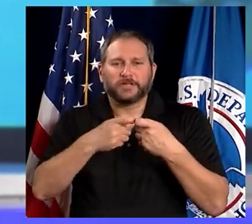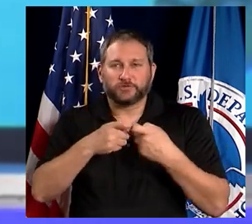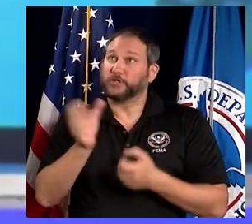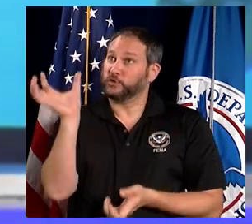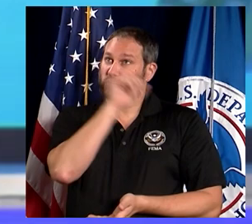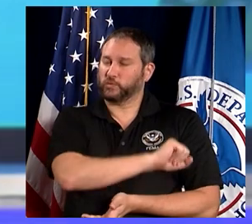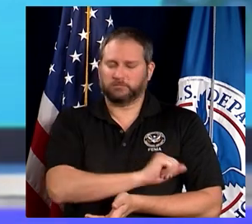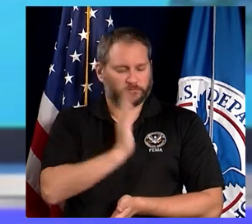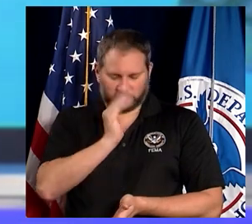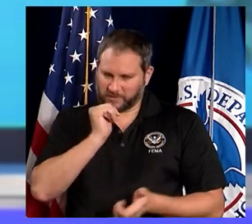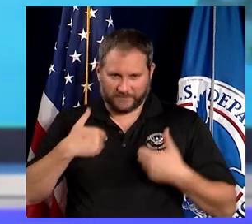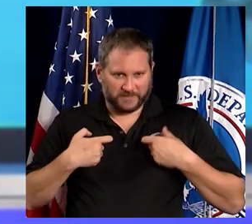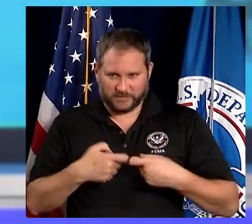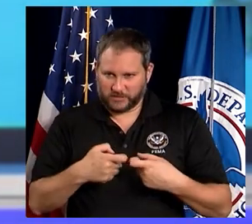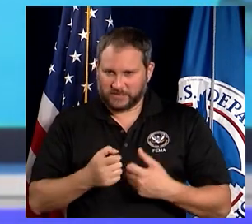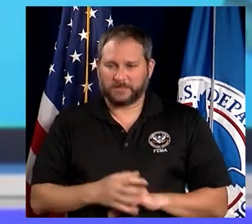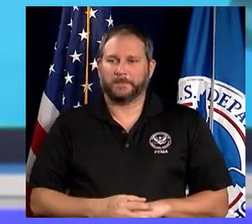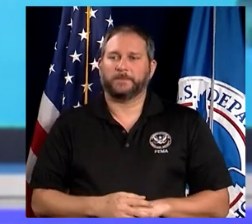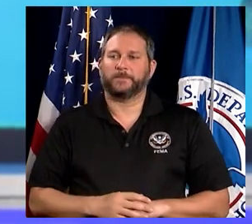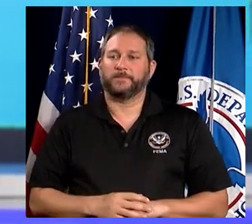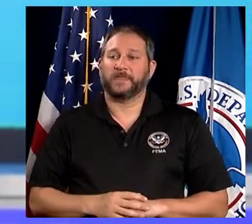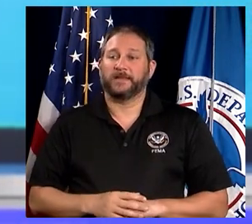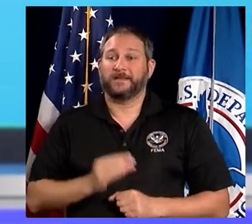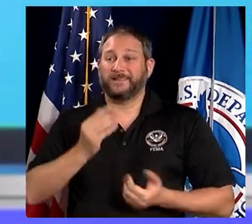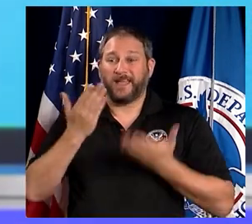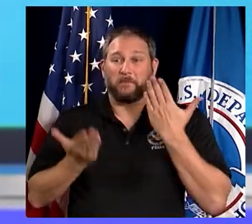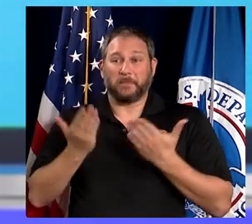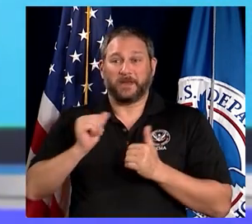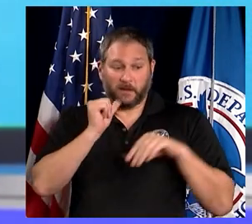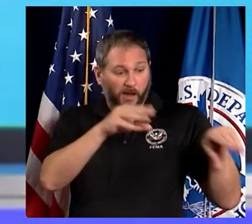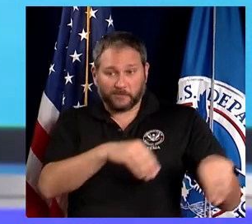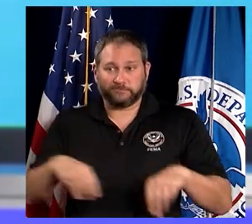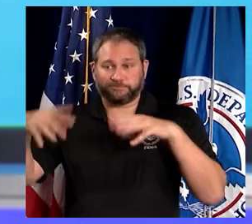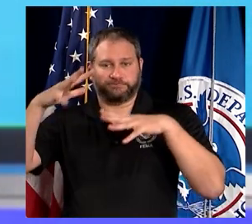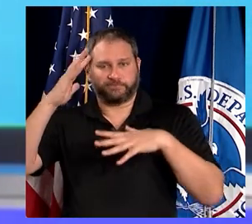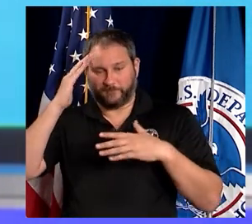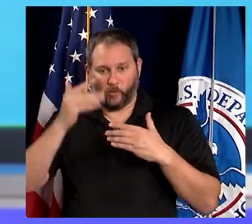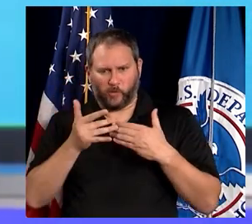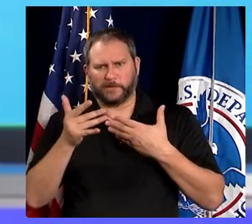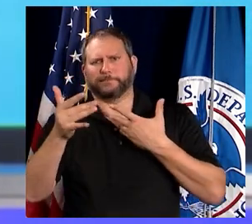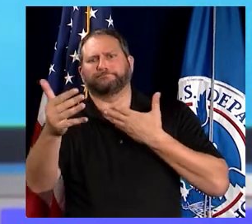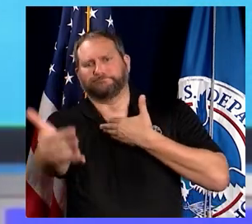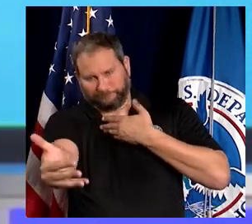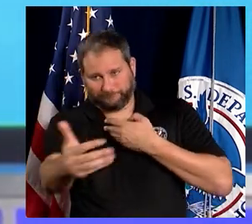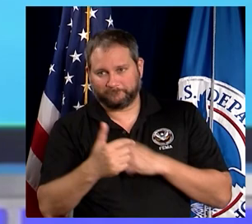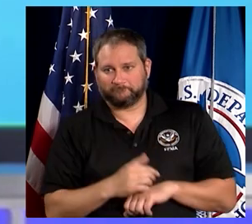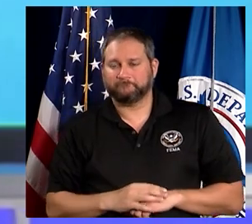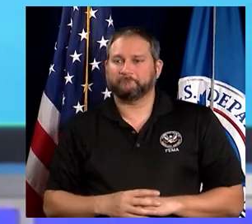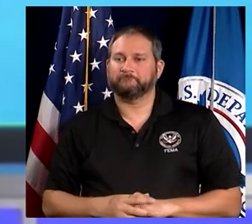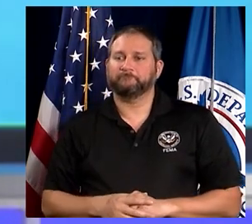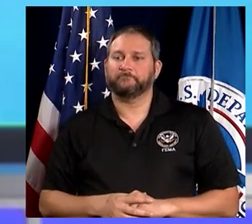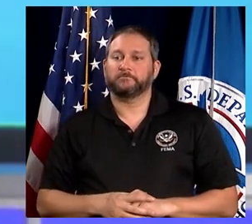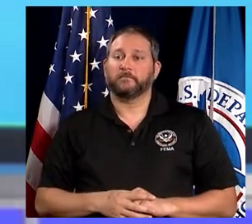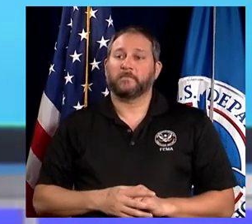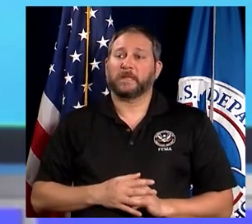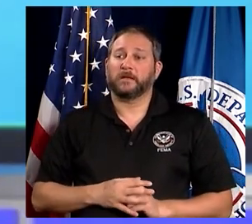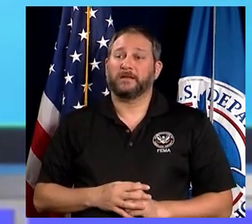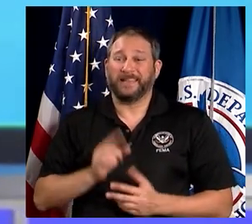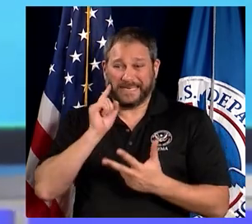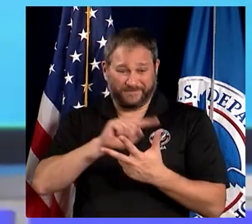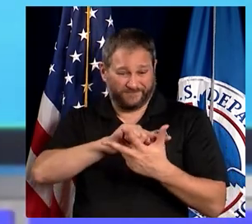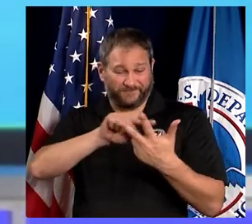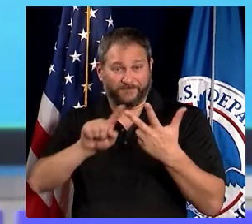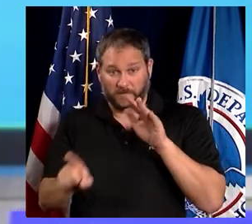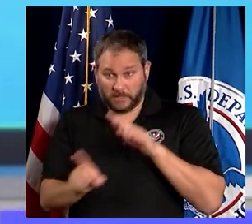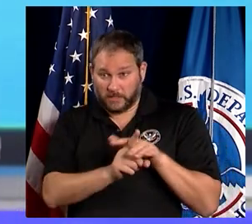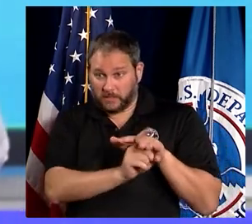area and that it might not come back for some time. If those scenarios come to life, first responders